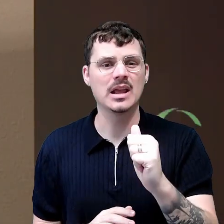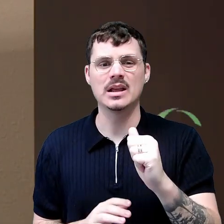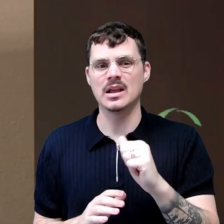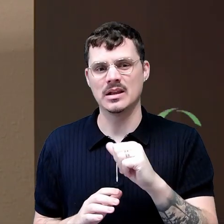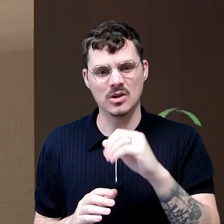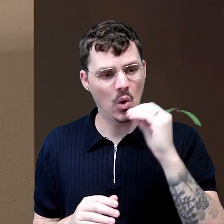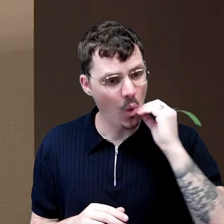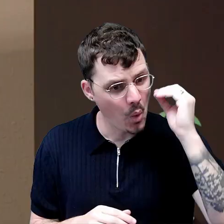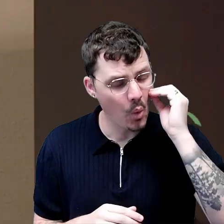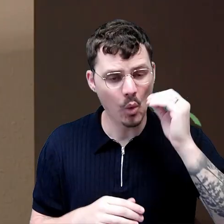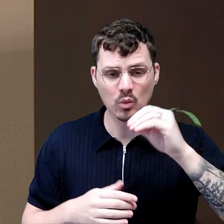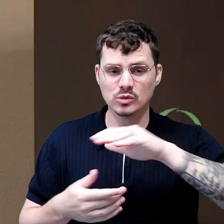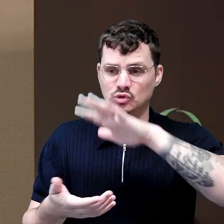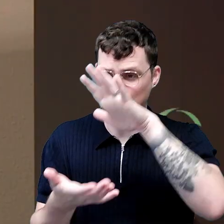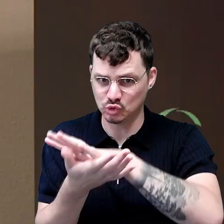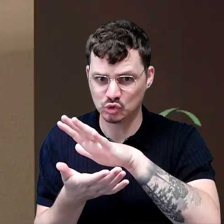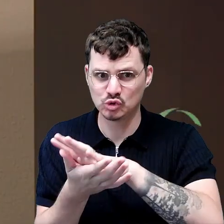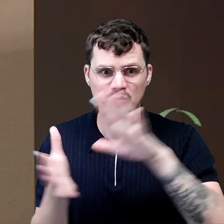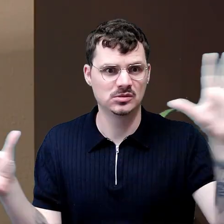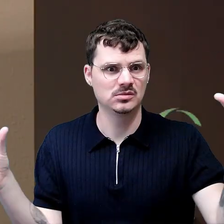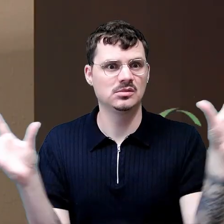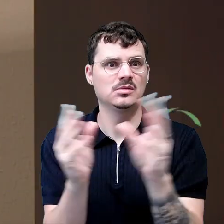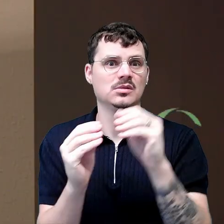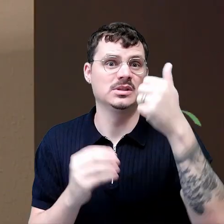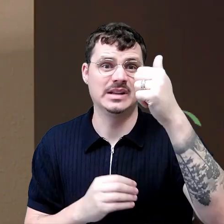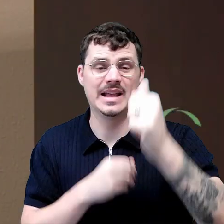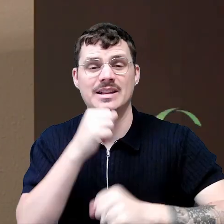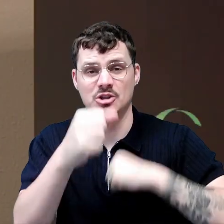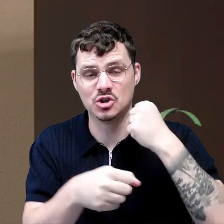at home and at school for 10 years.